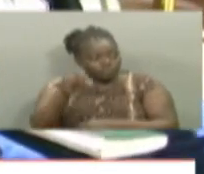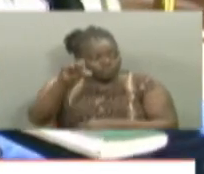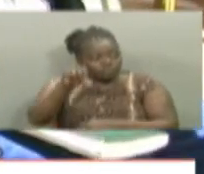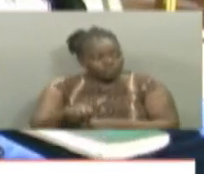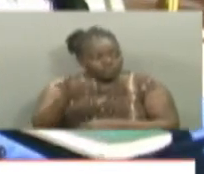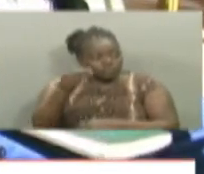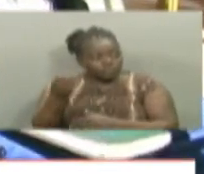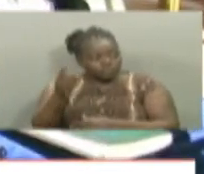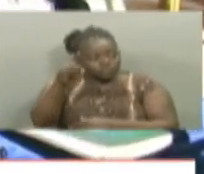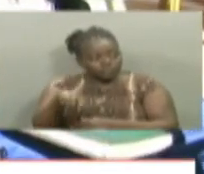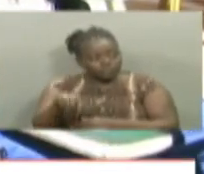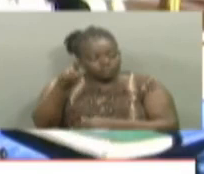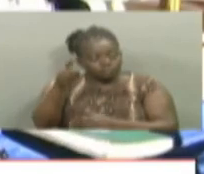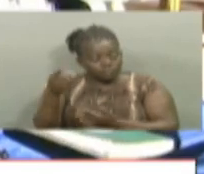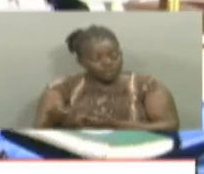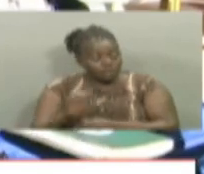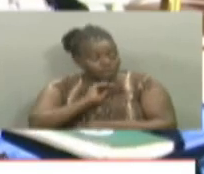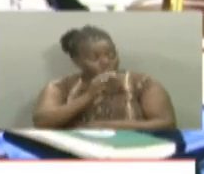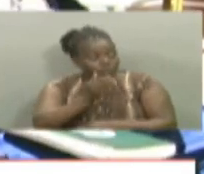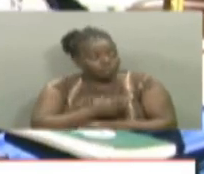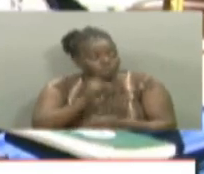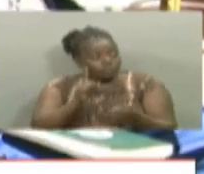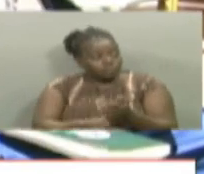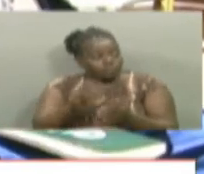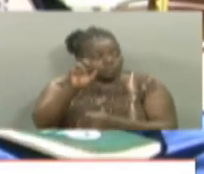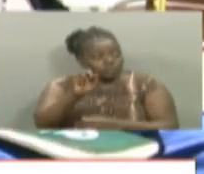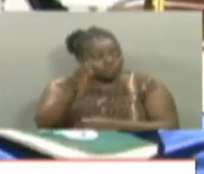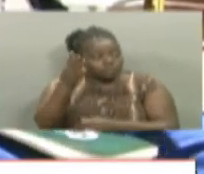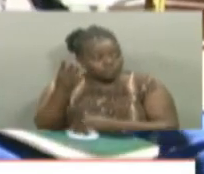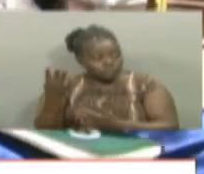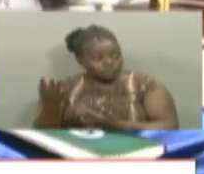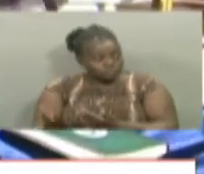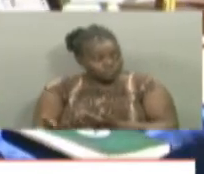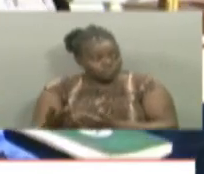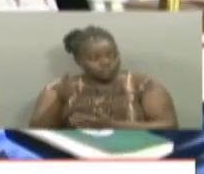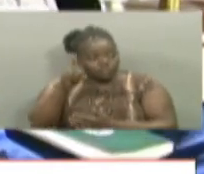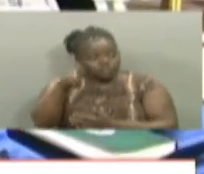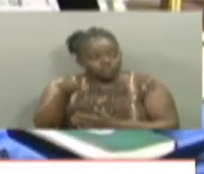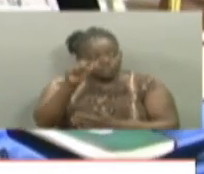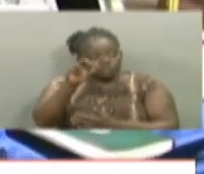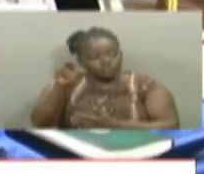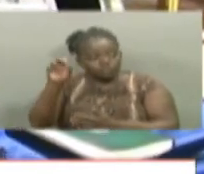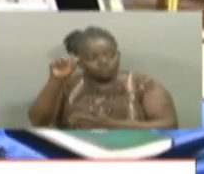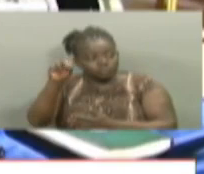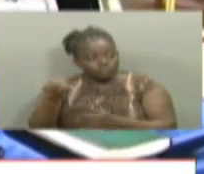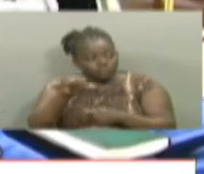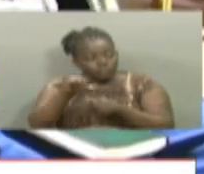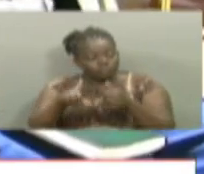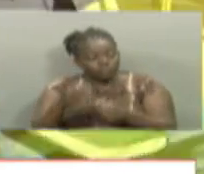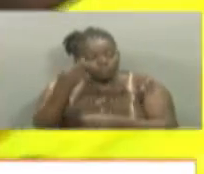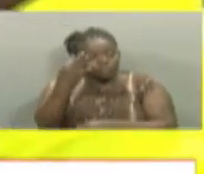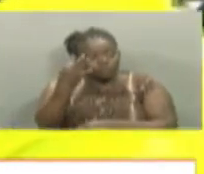2,293 owa DP Businje Benedetti n'afuna obululu 8,4 ate Izingire Dorini n'afuna obululu